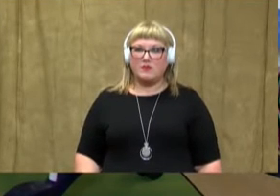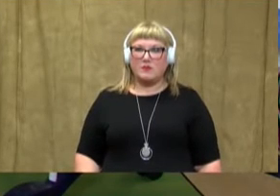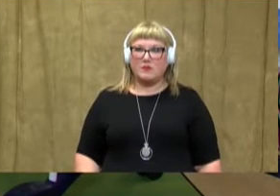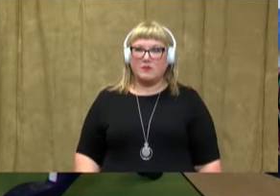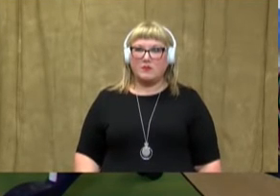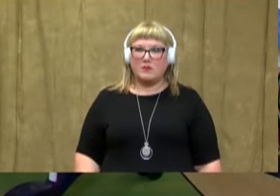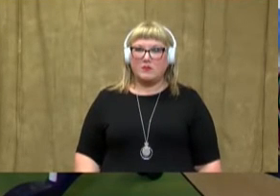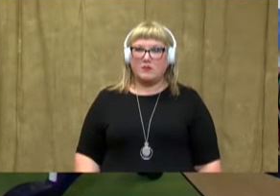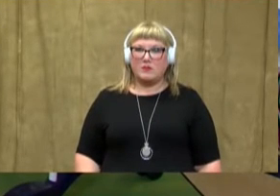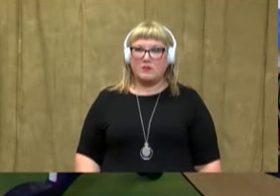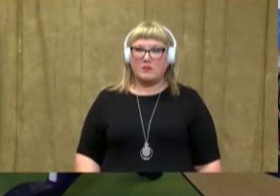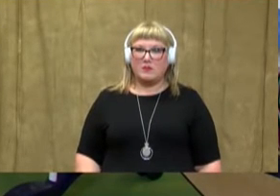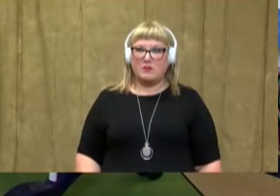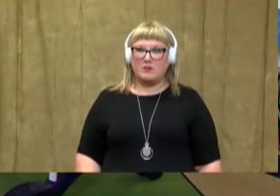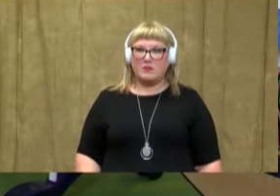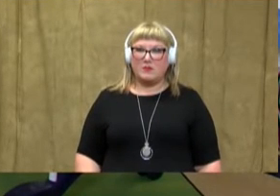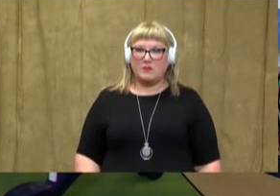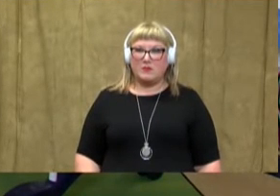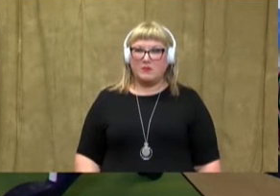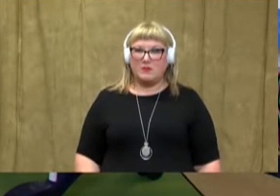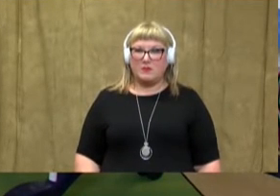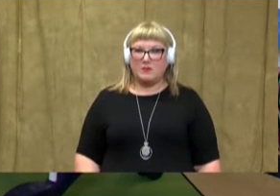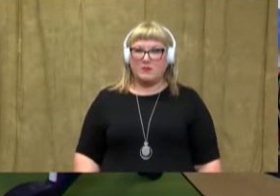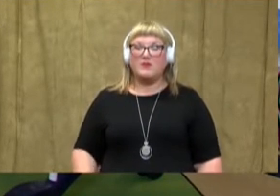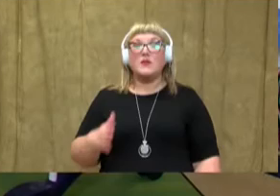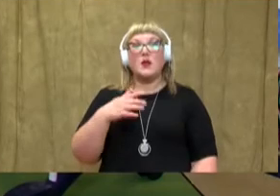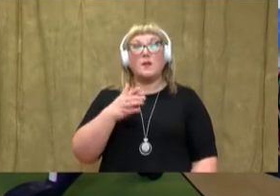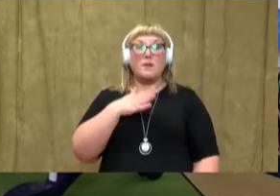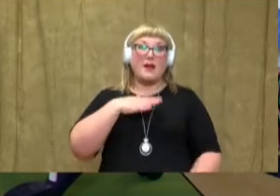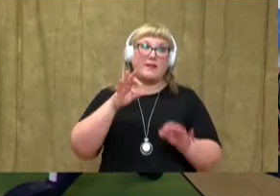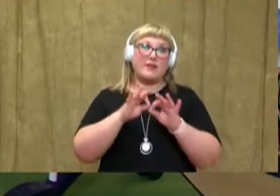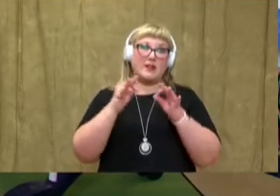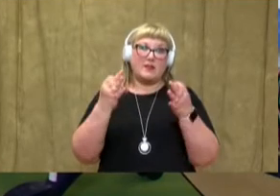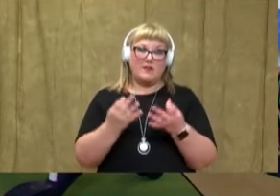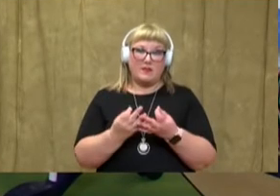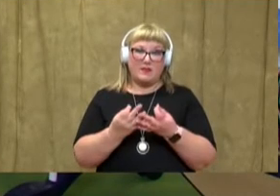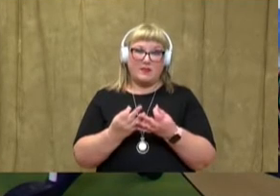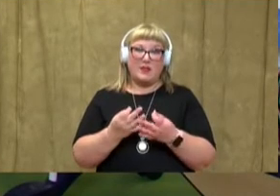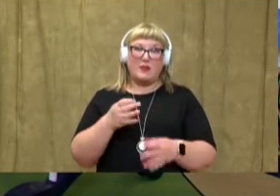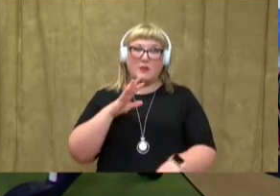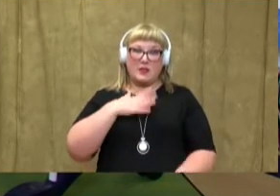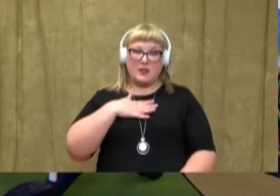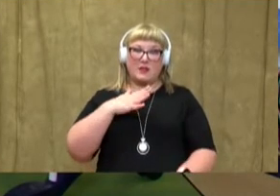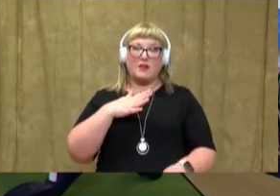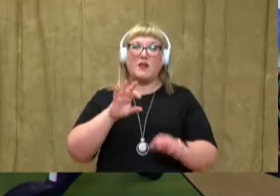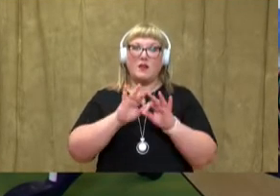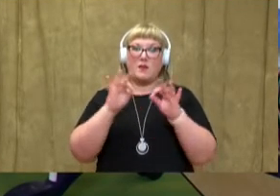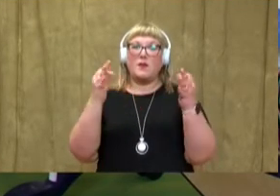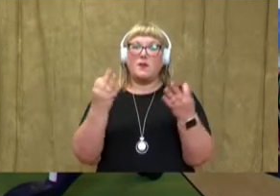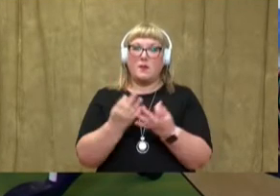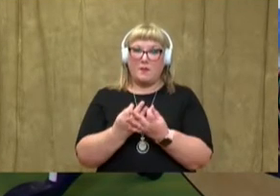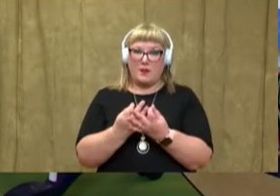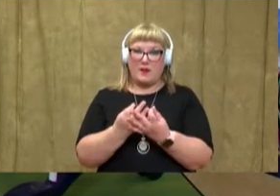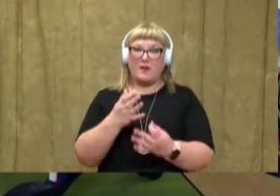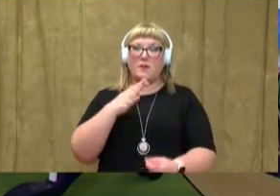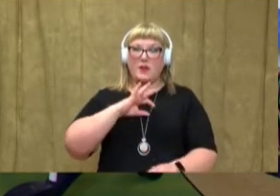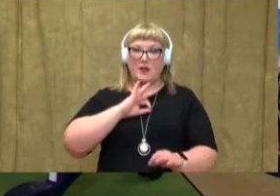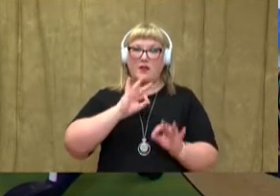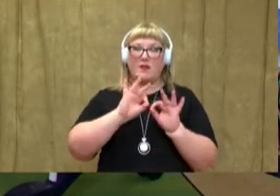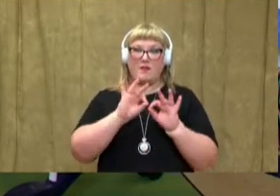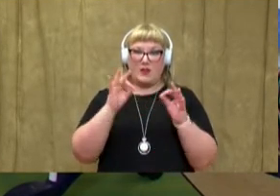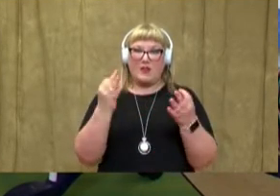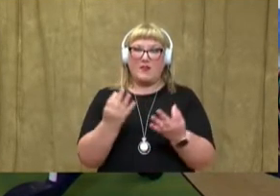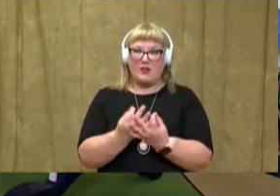mi familia? Mi familia, mi familia, mi